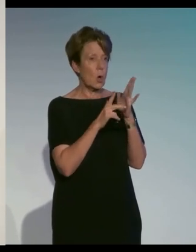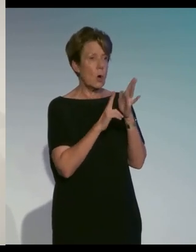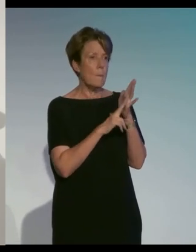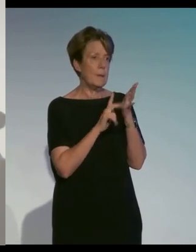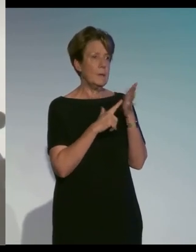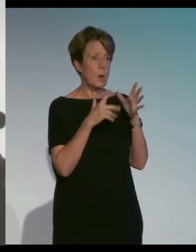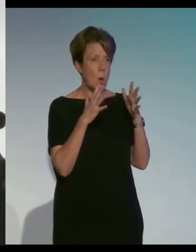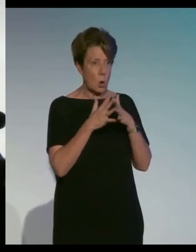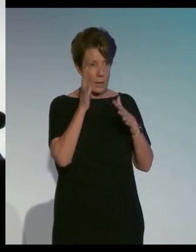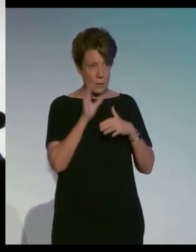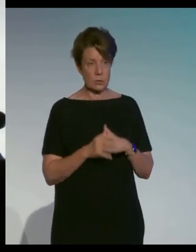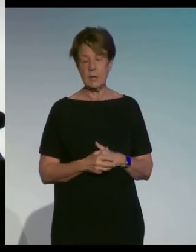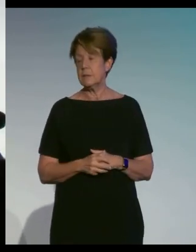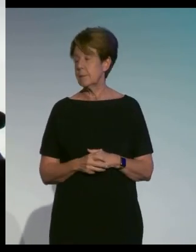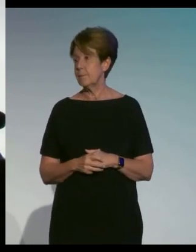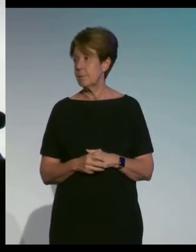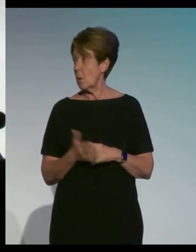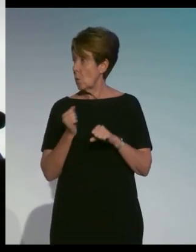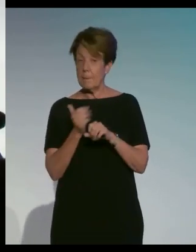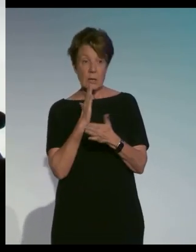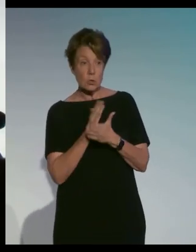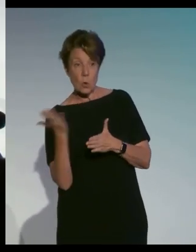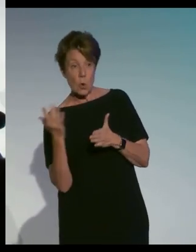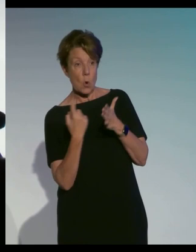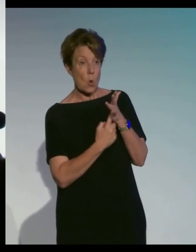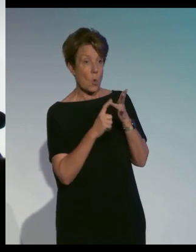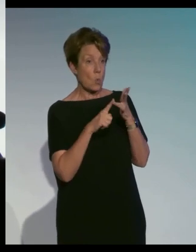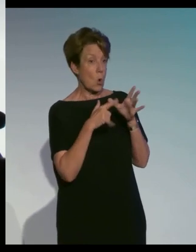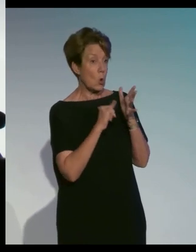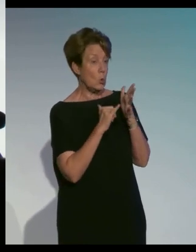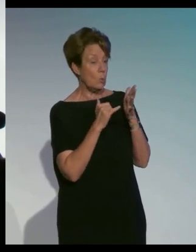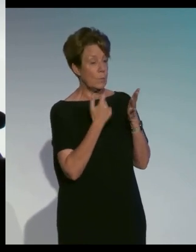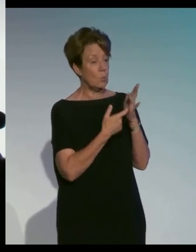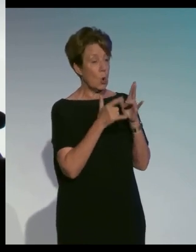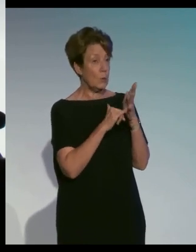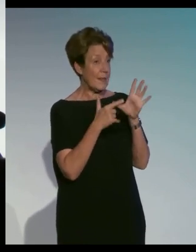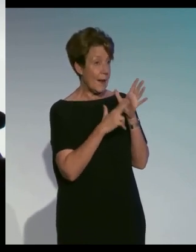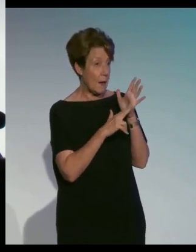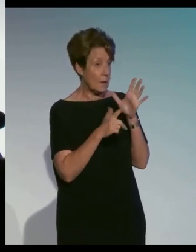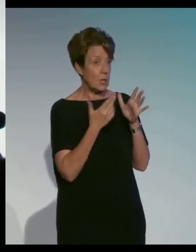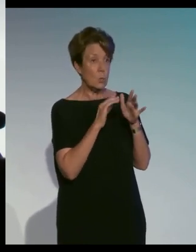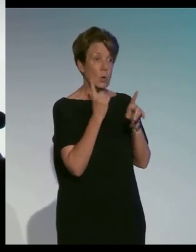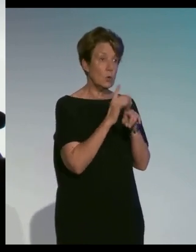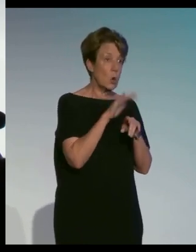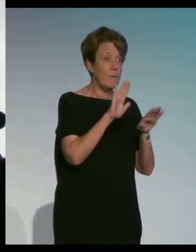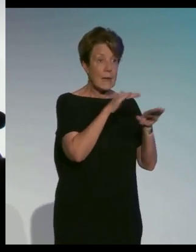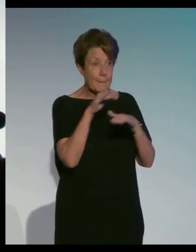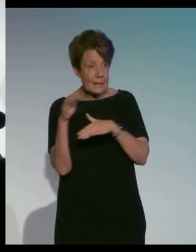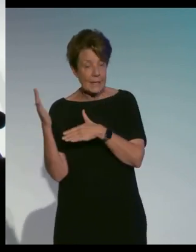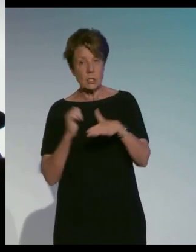I know Paula's got something to say on this, but I wanted to make sure, Rosanna, did you have anything to say about the limitations? Obviously, length of time for a